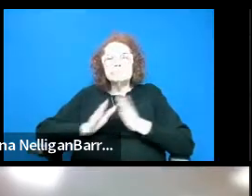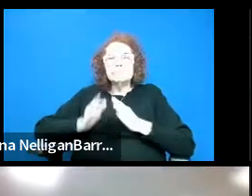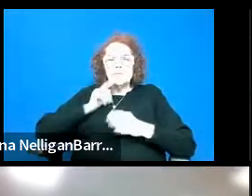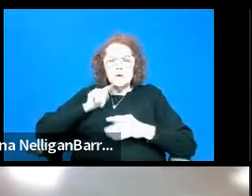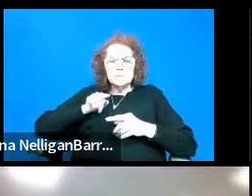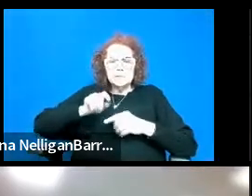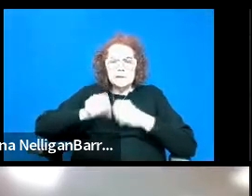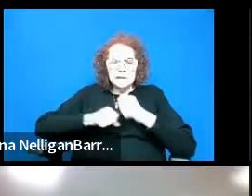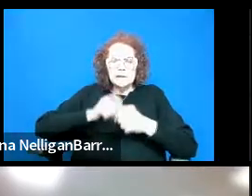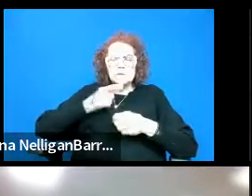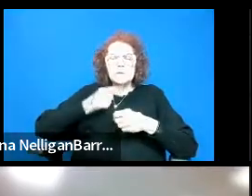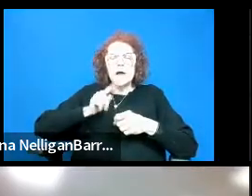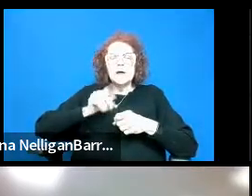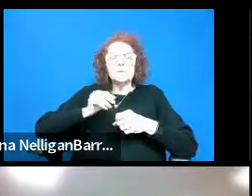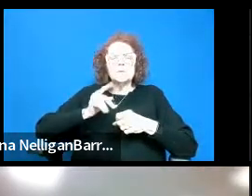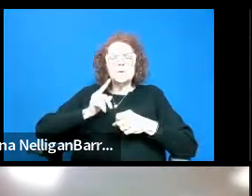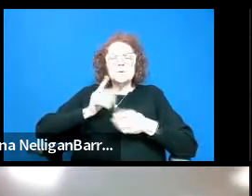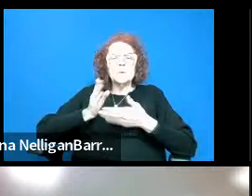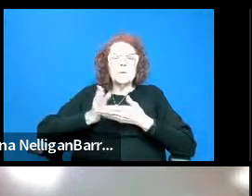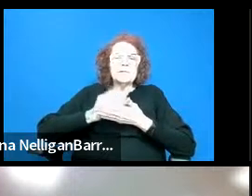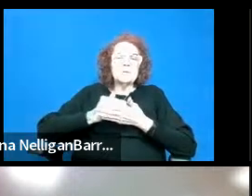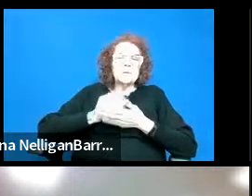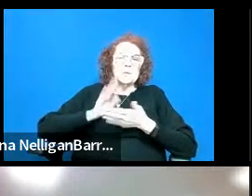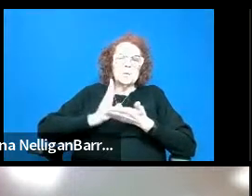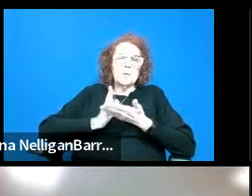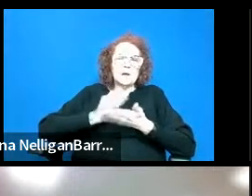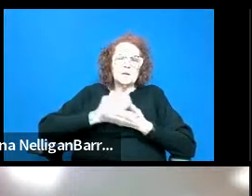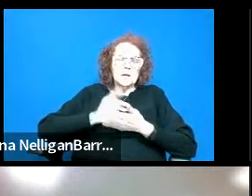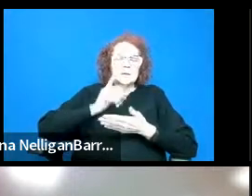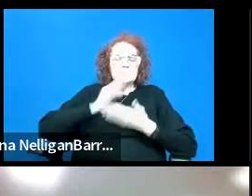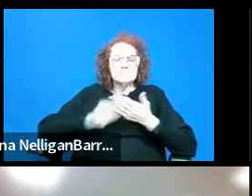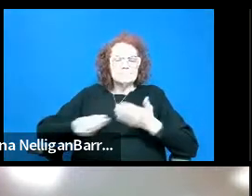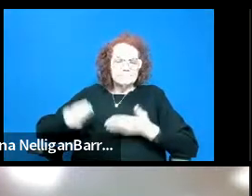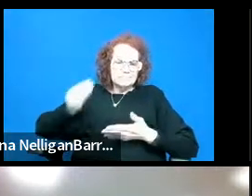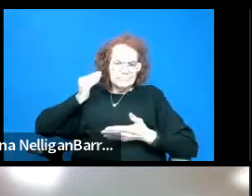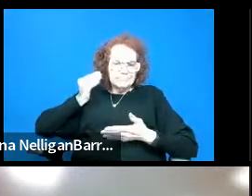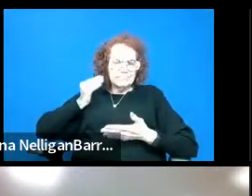beginning, right? It takes time to rebuild. It takes time to,